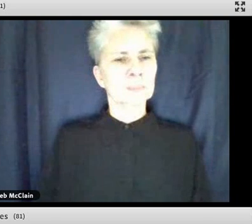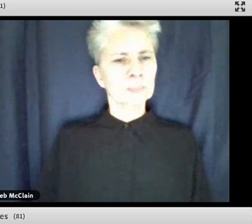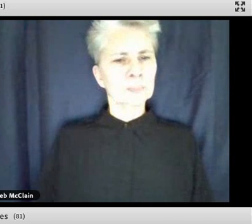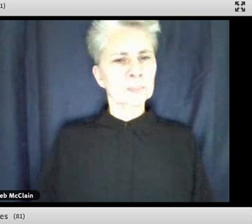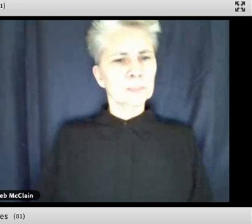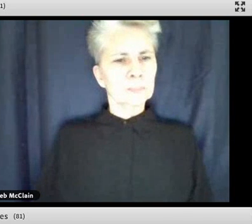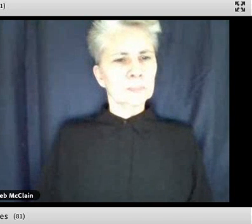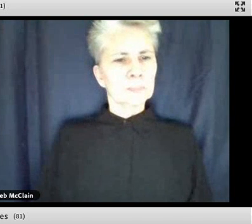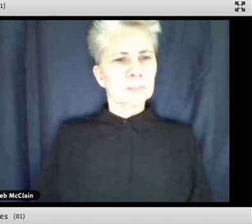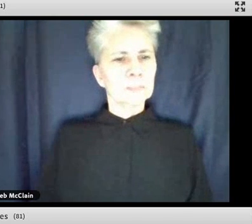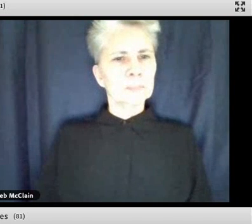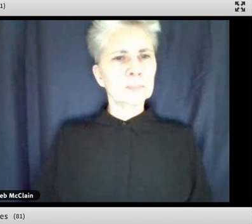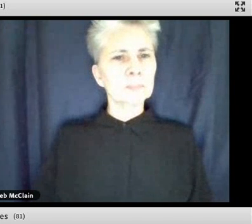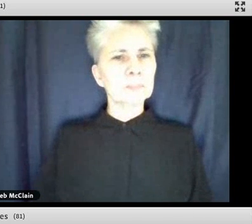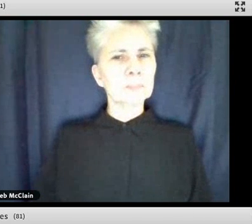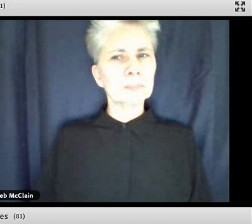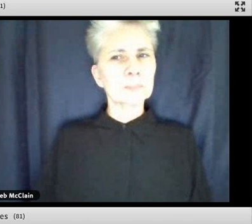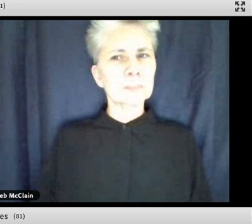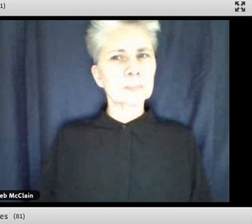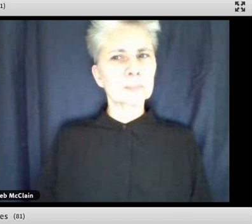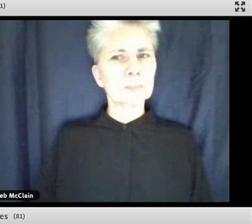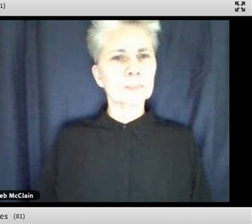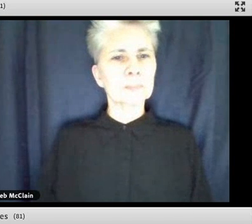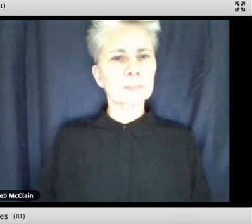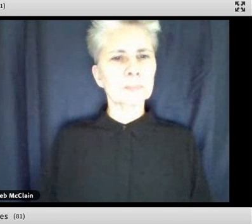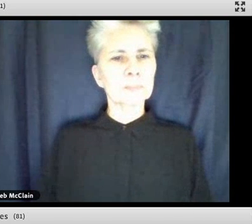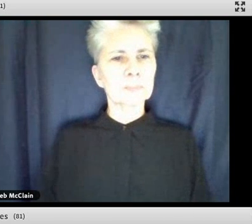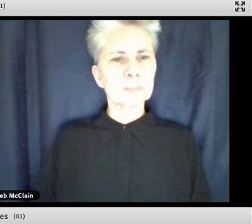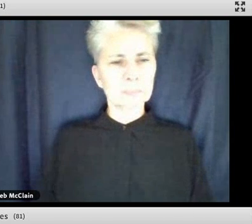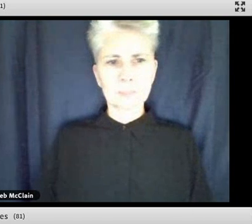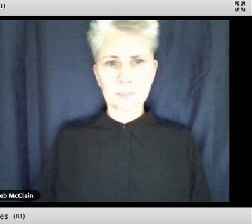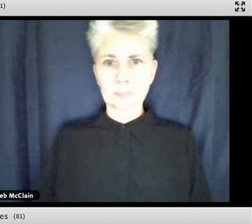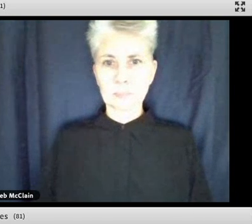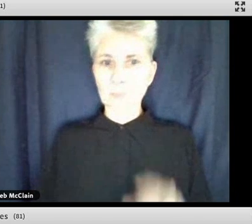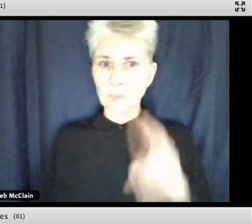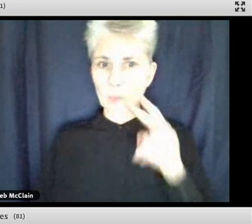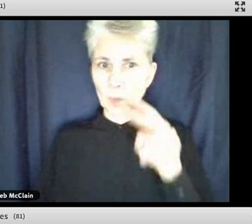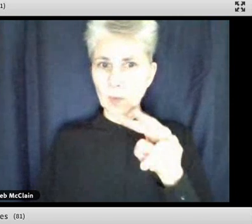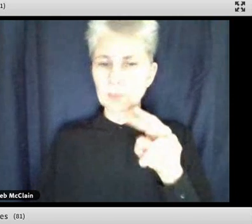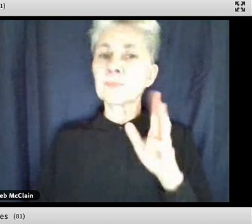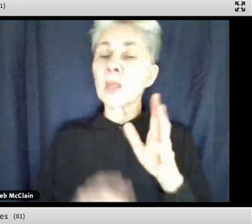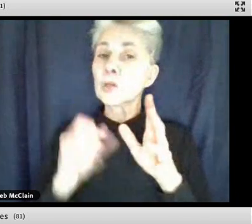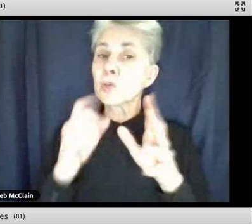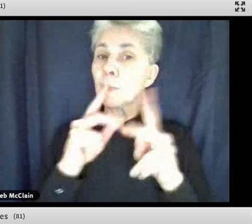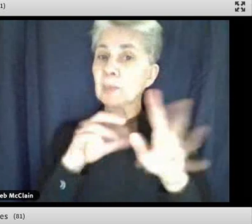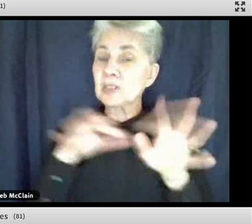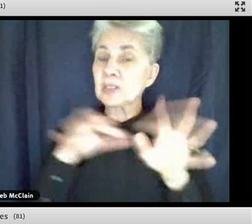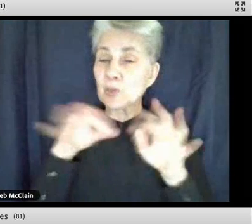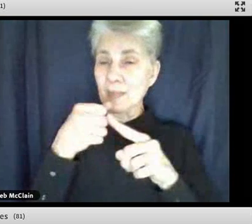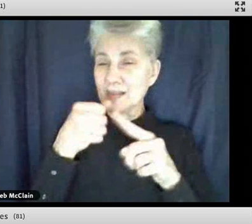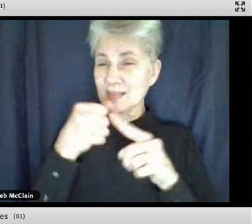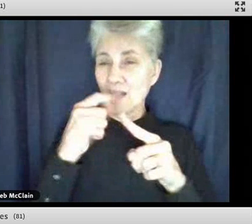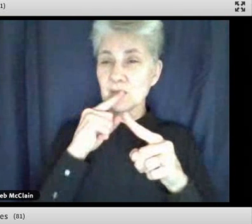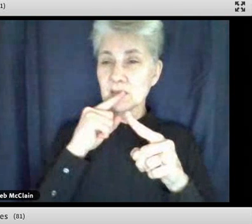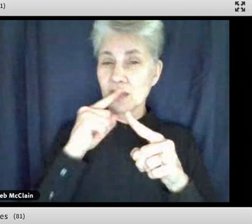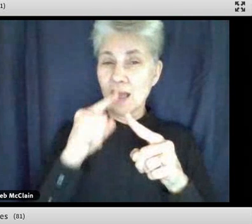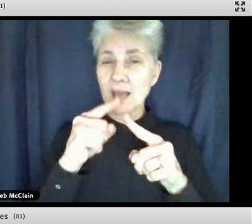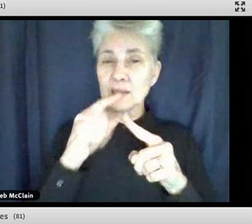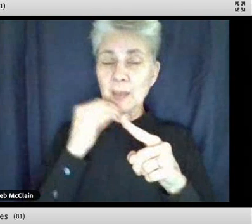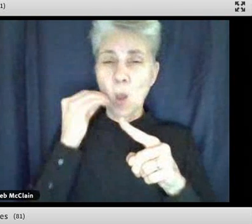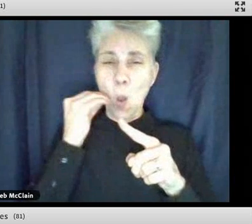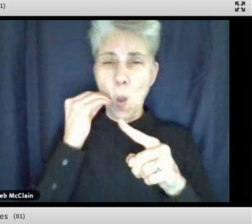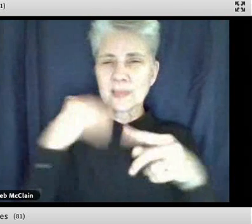So people describe themselves as Red Cross workers are knocking on the door of people's homes and selling what they claim are coronavirus home tests. So this